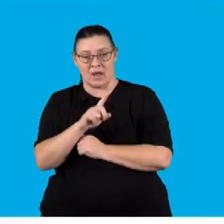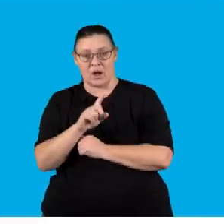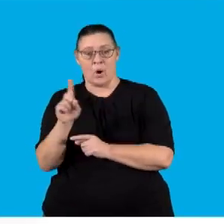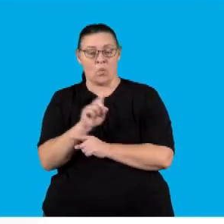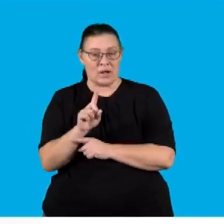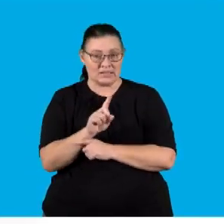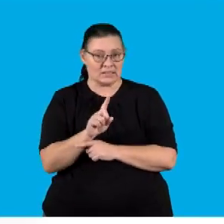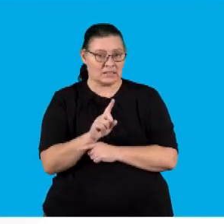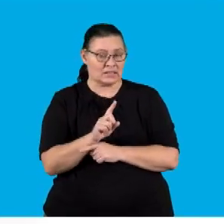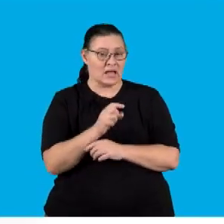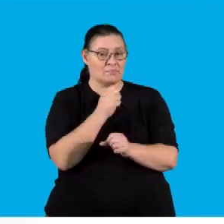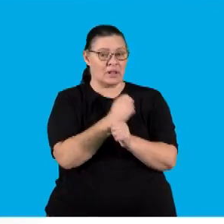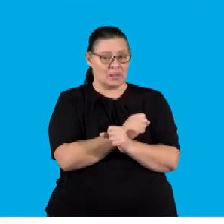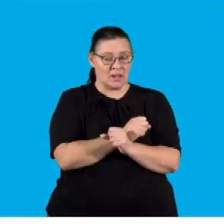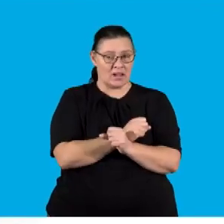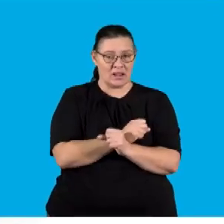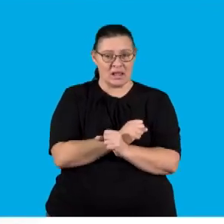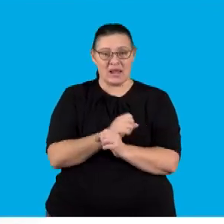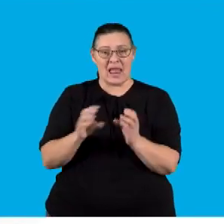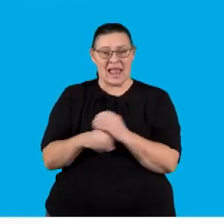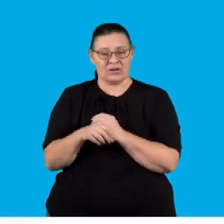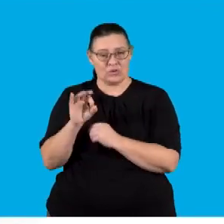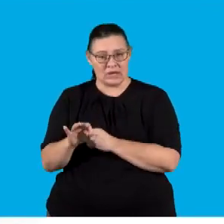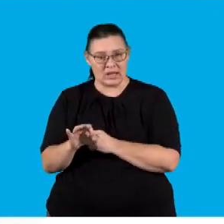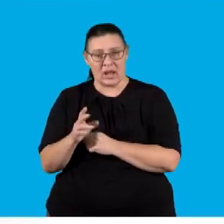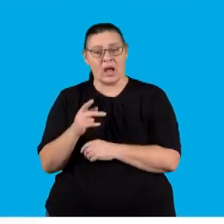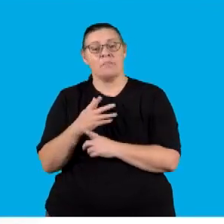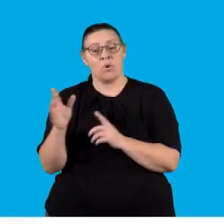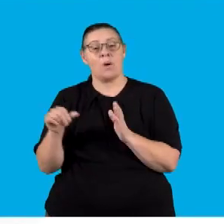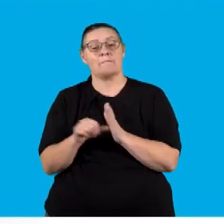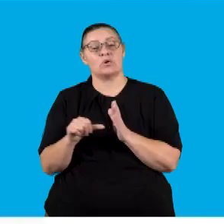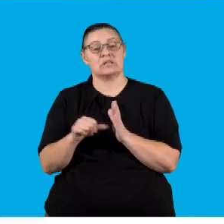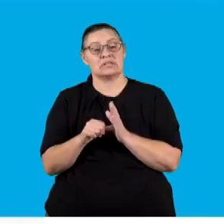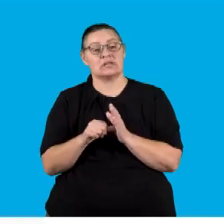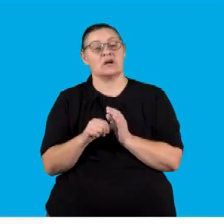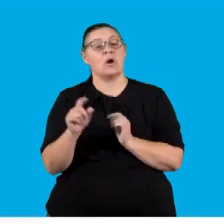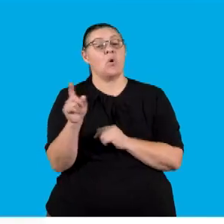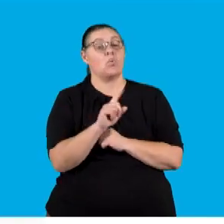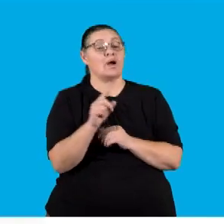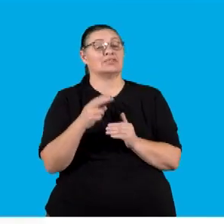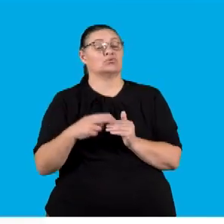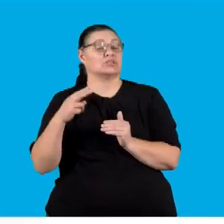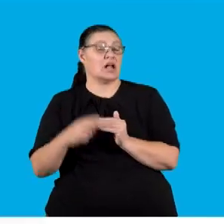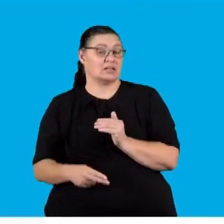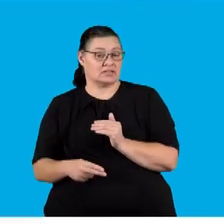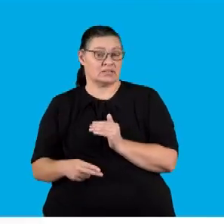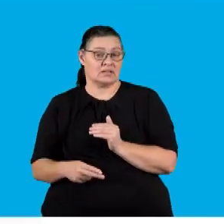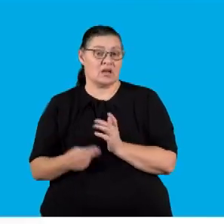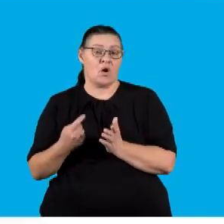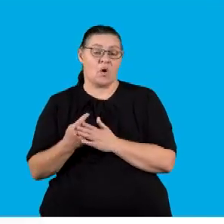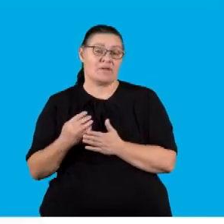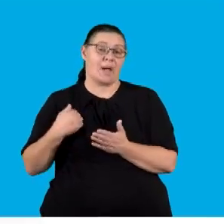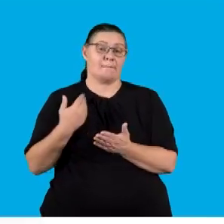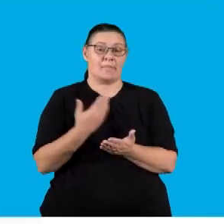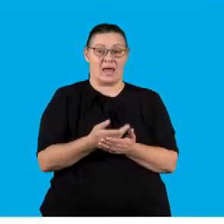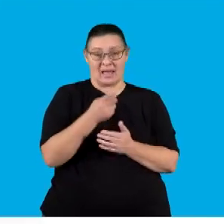remember, what are we multiplying by 5? And then we are going to add 3. And most importantly, again, what will be the result of